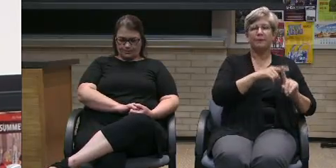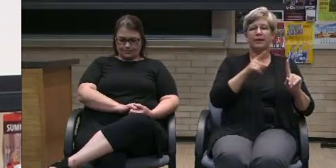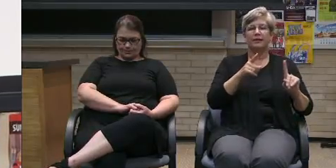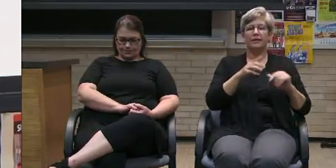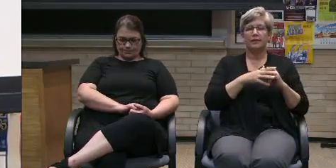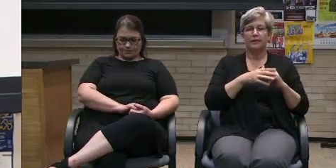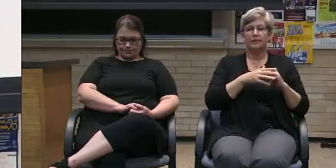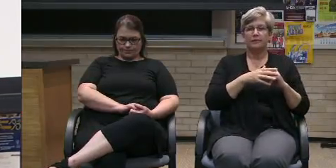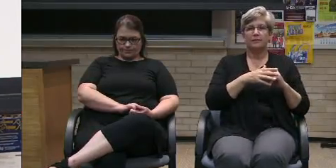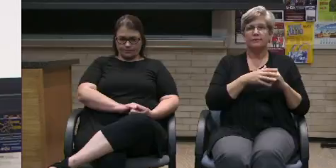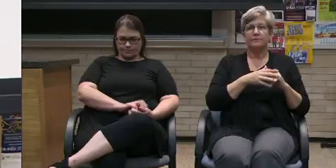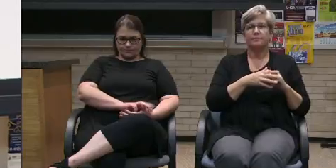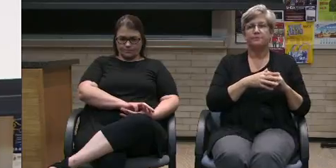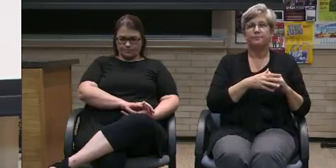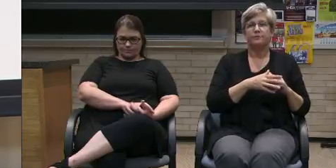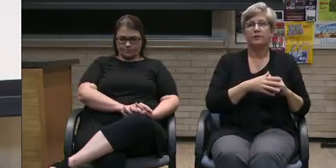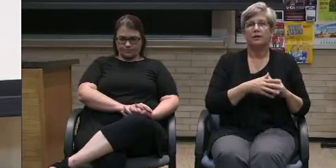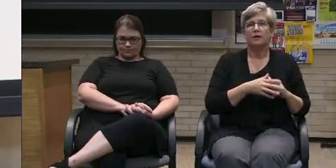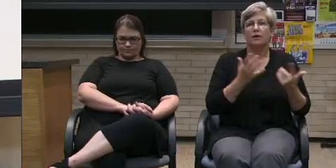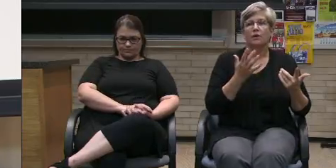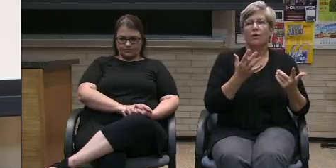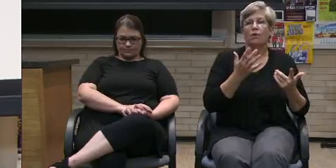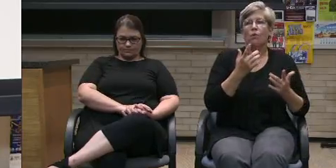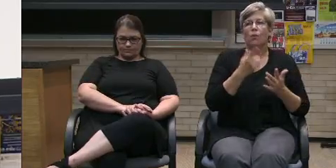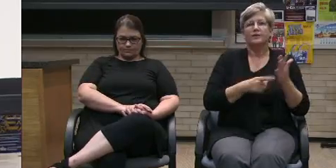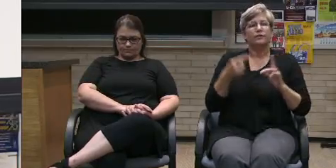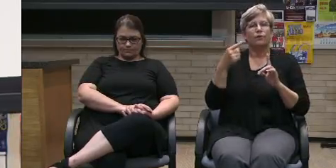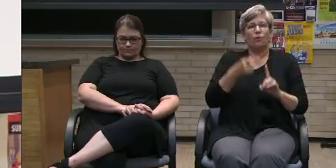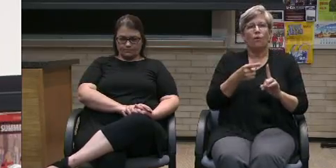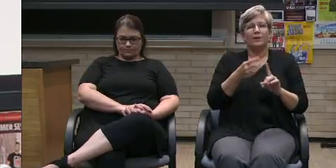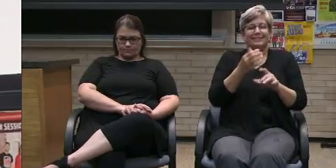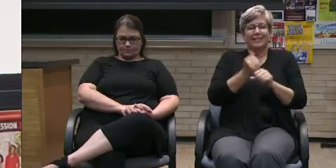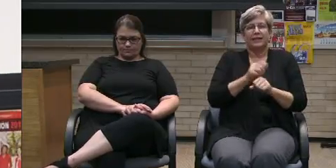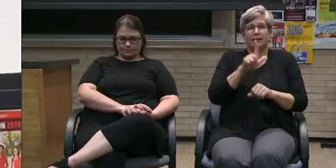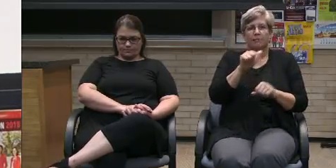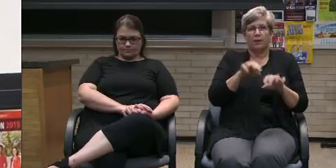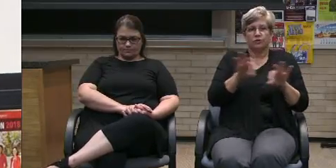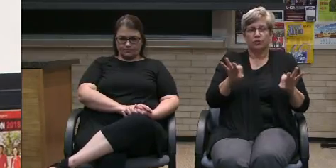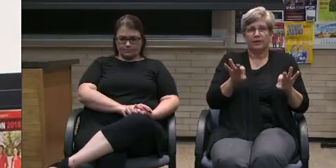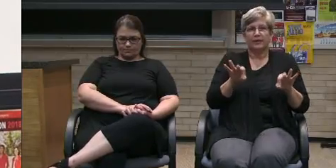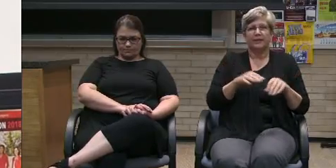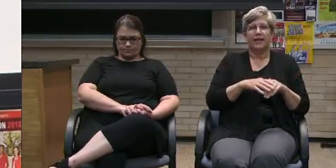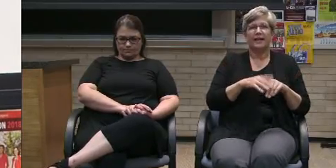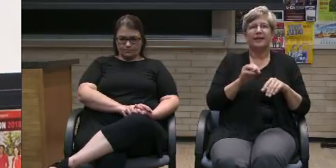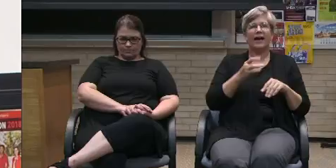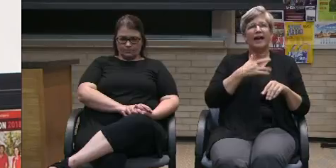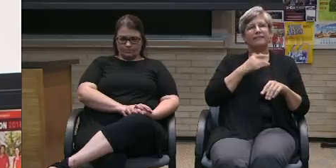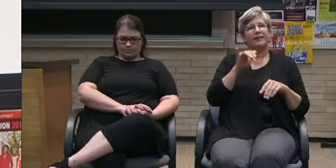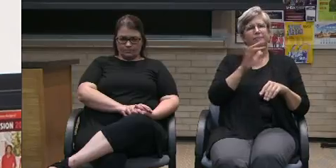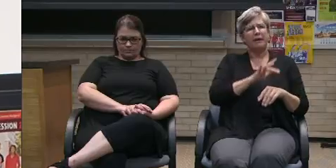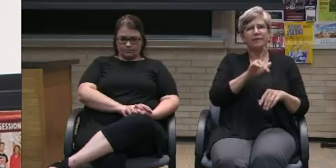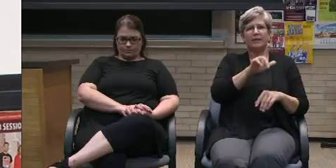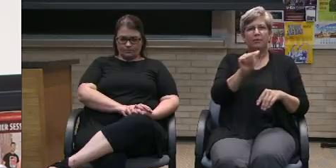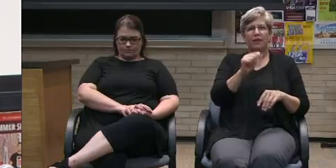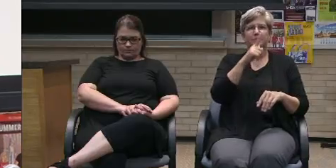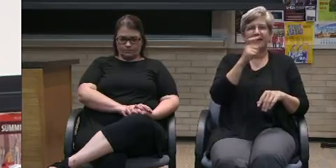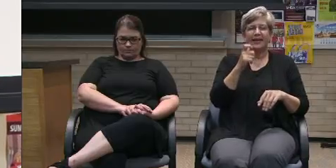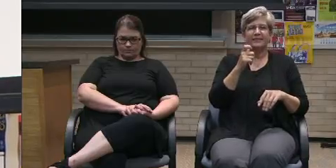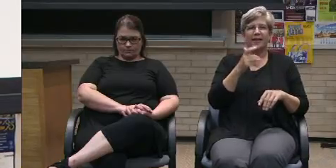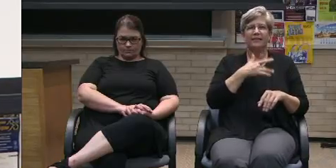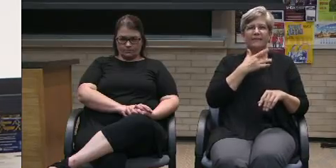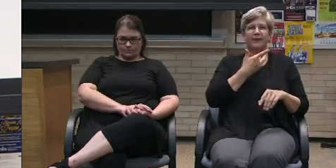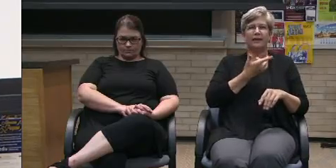what is, you know, the role of the liberal arts? And I actually think the liberal arts should stop defending yourself, because it sounds like it's a question, and I'd